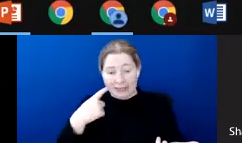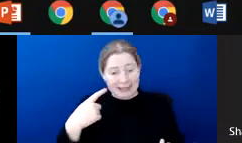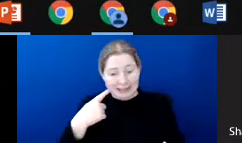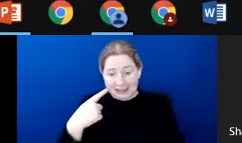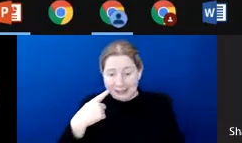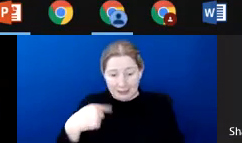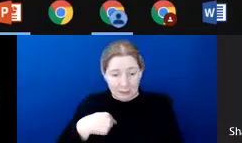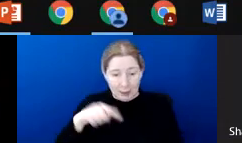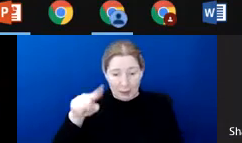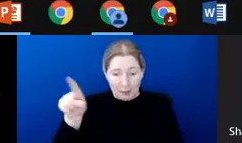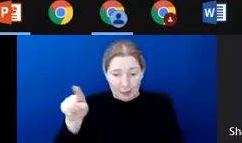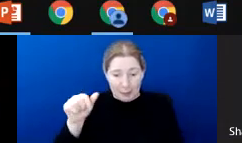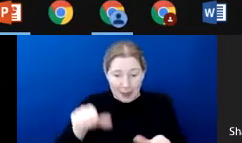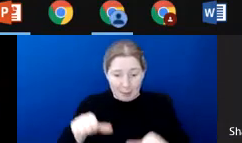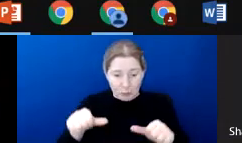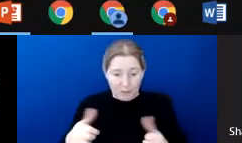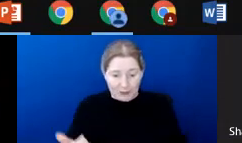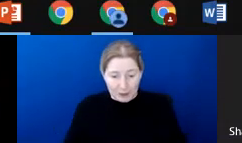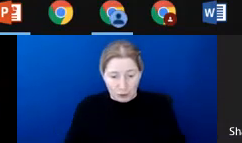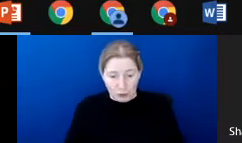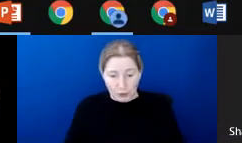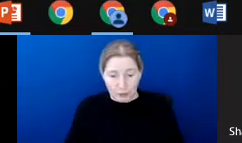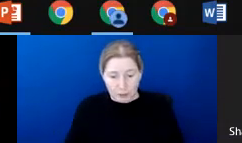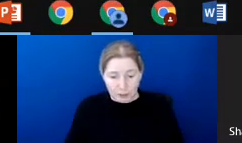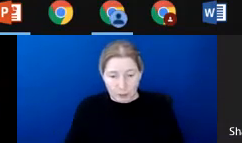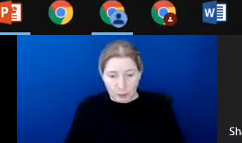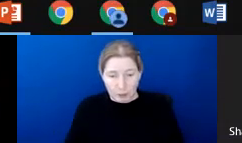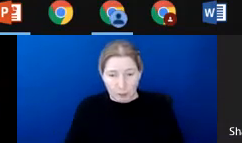to approve this one.